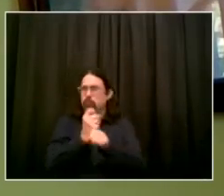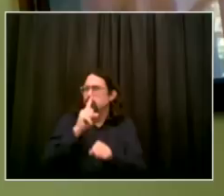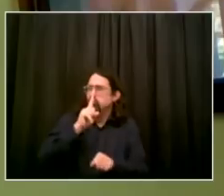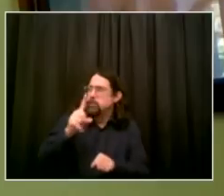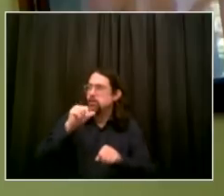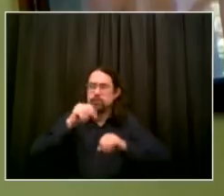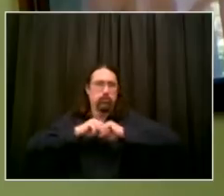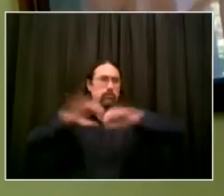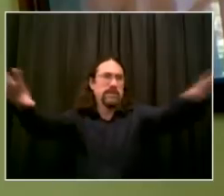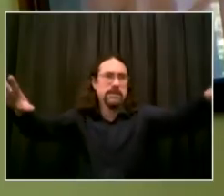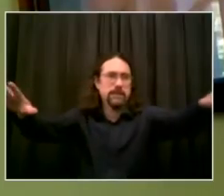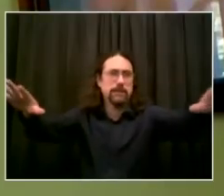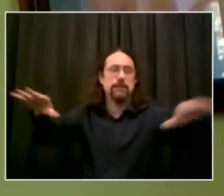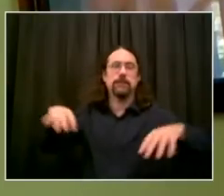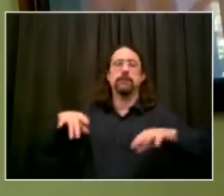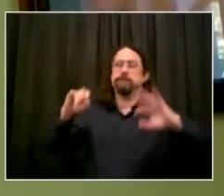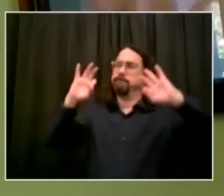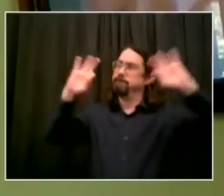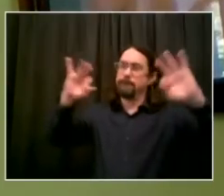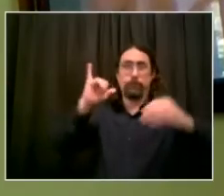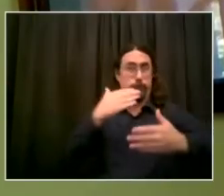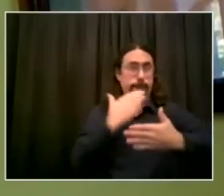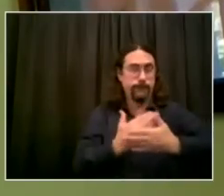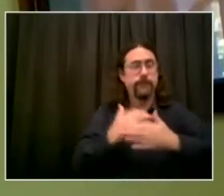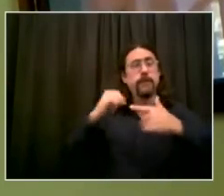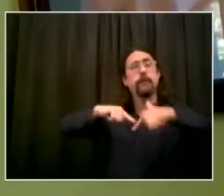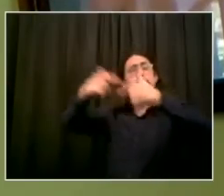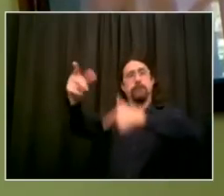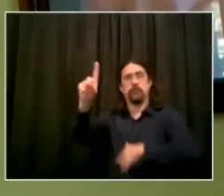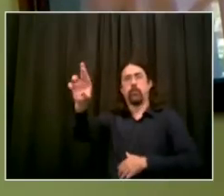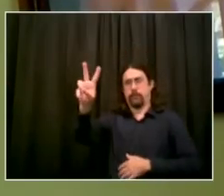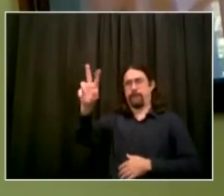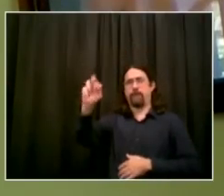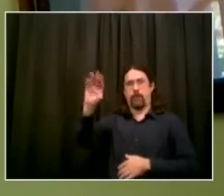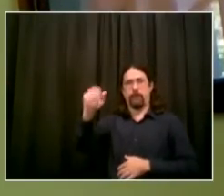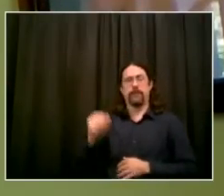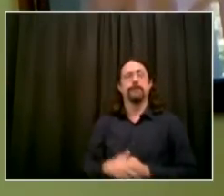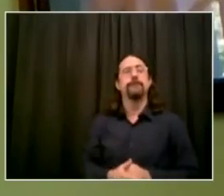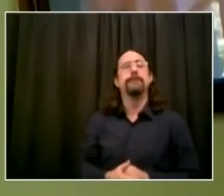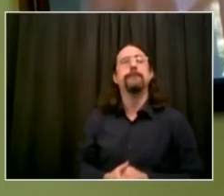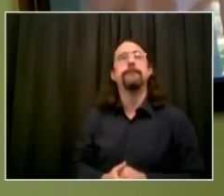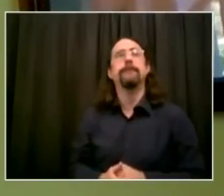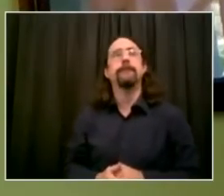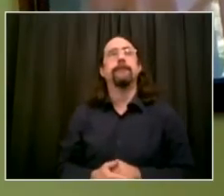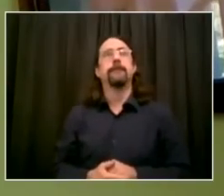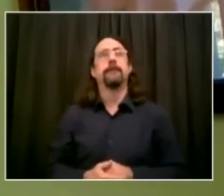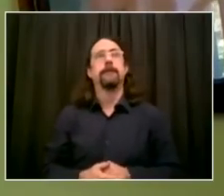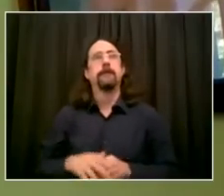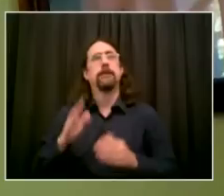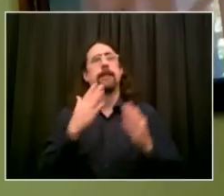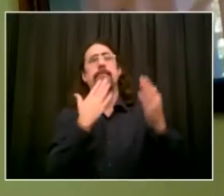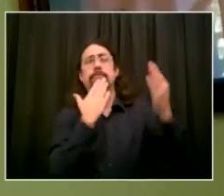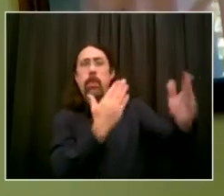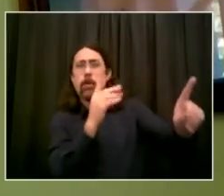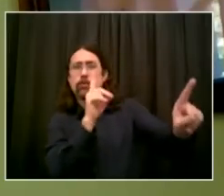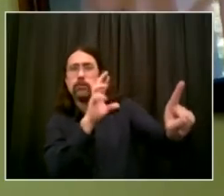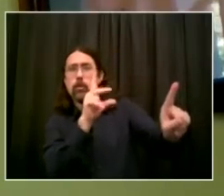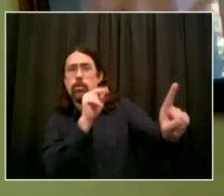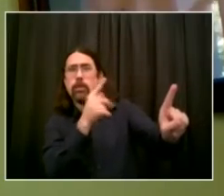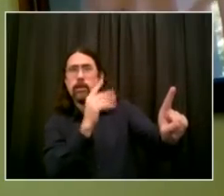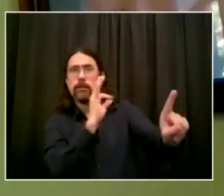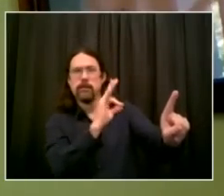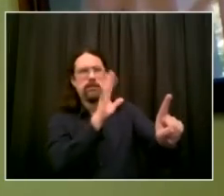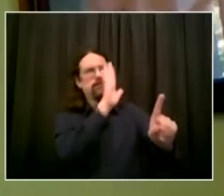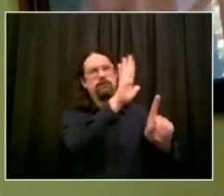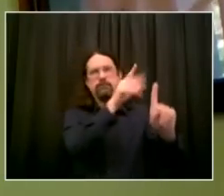data that Ted reported about the contact tracers, I think another trend that we're seeing is that the proportion